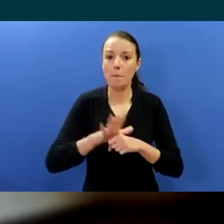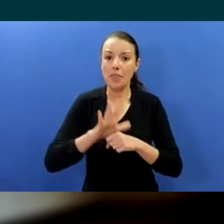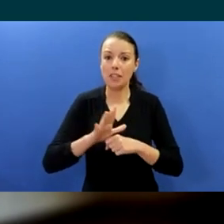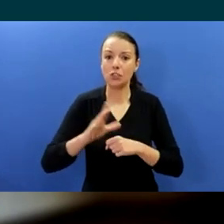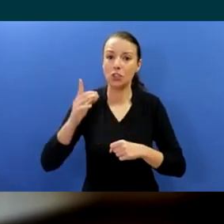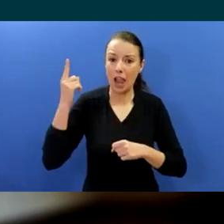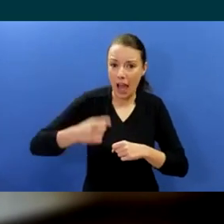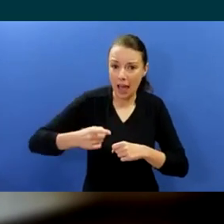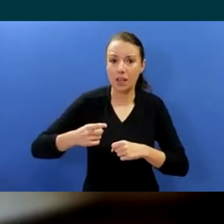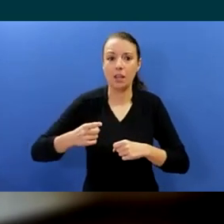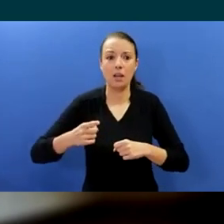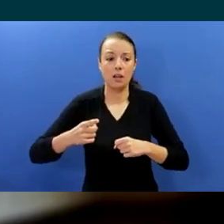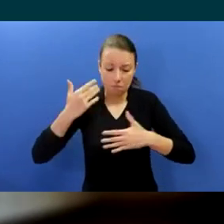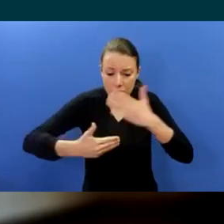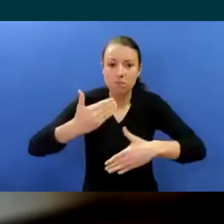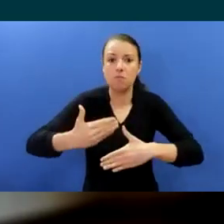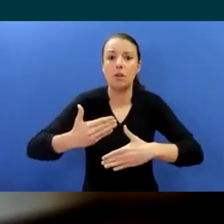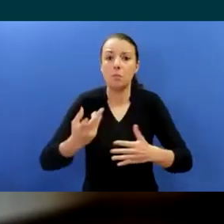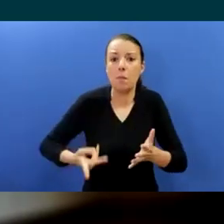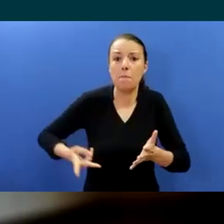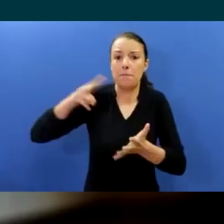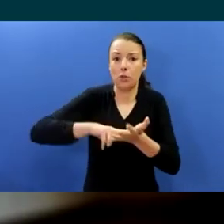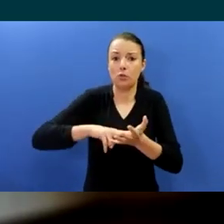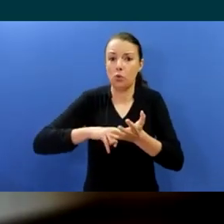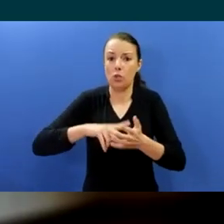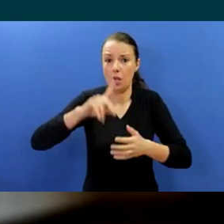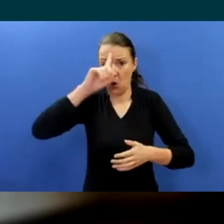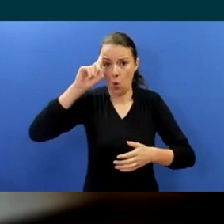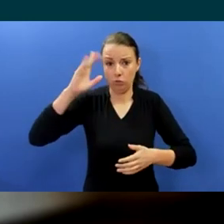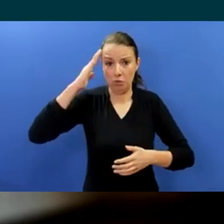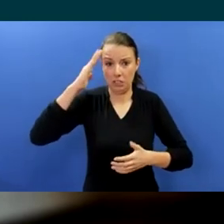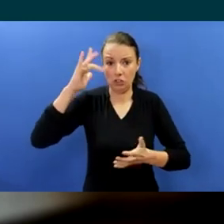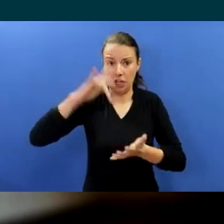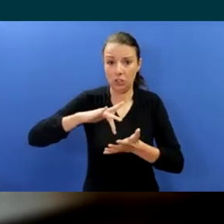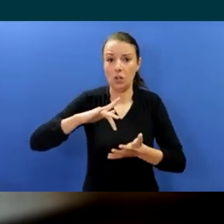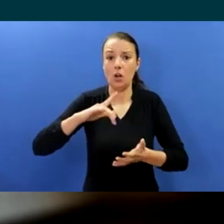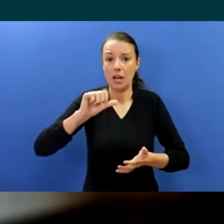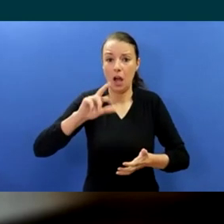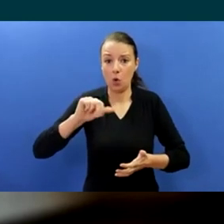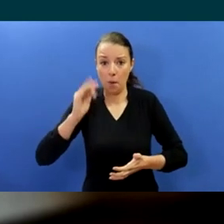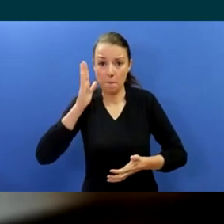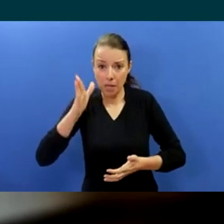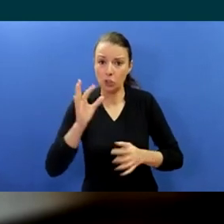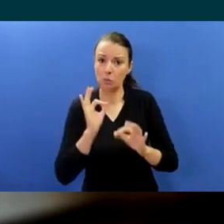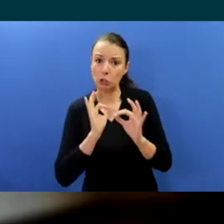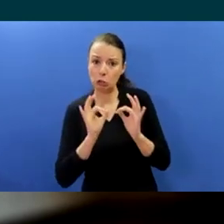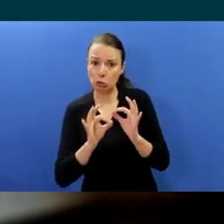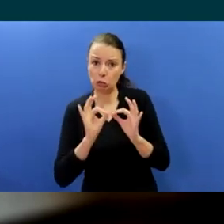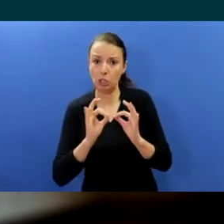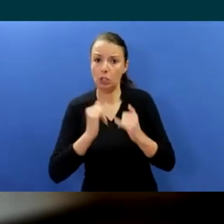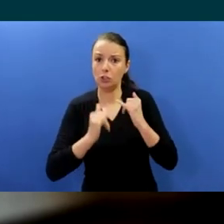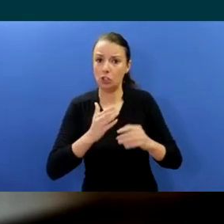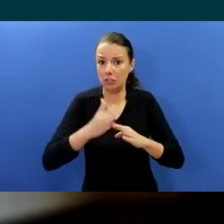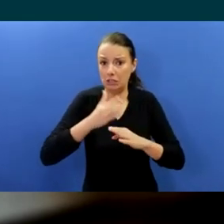now gets into reality. So it's a fast change. We have other